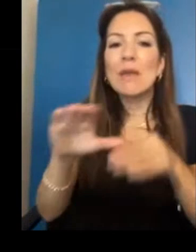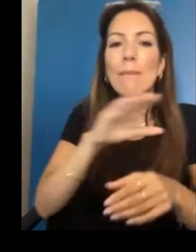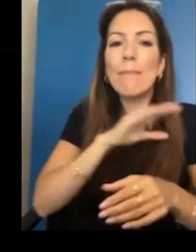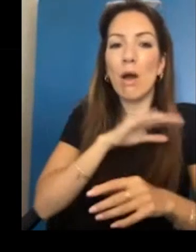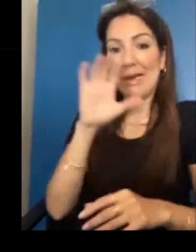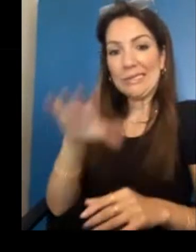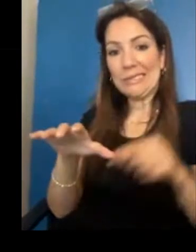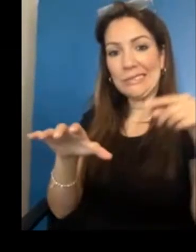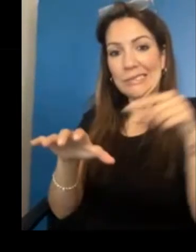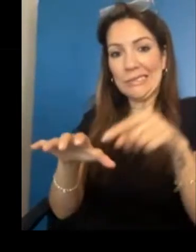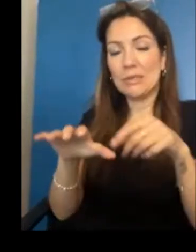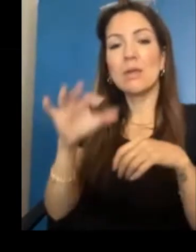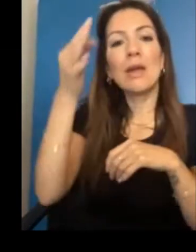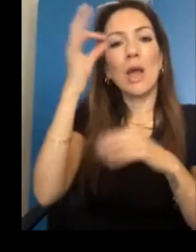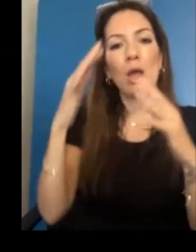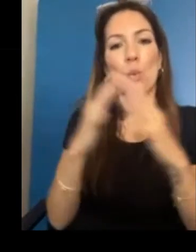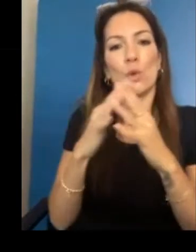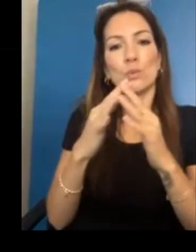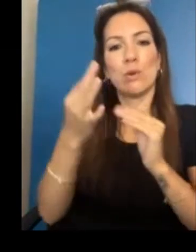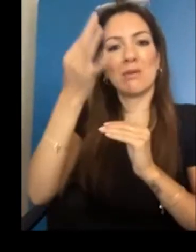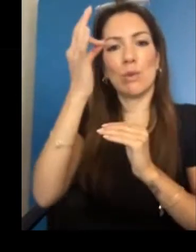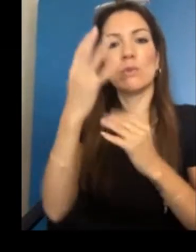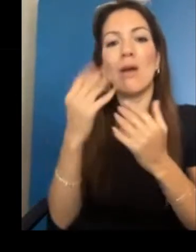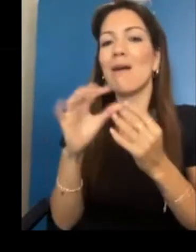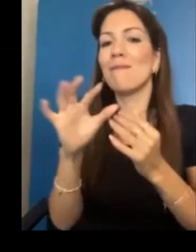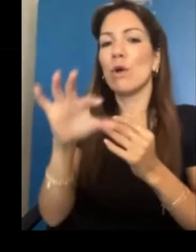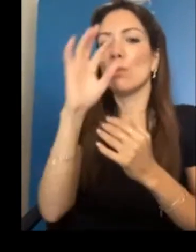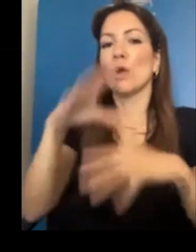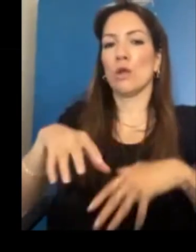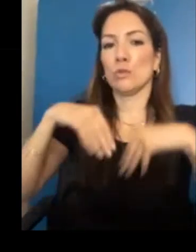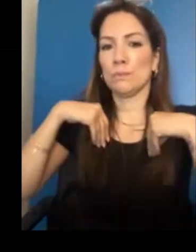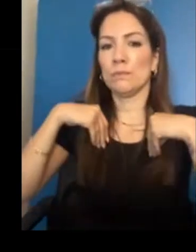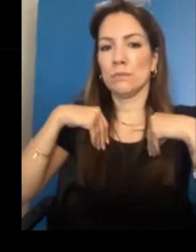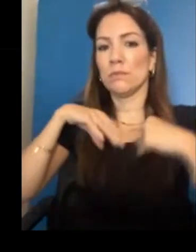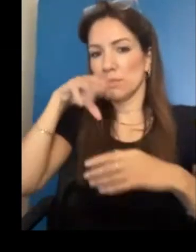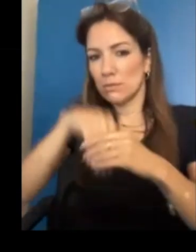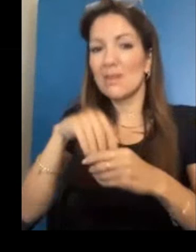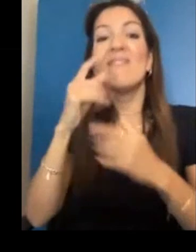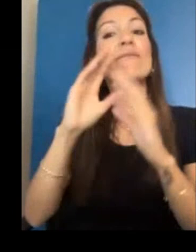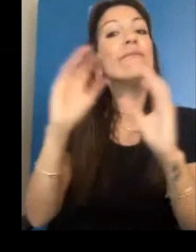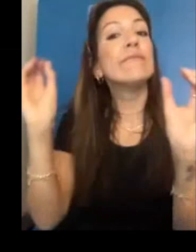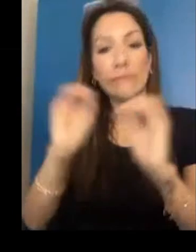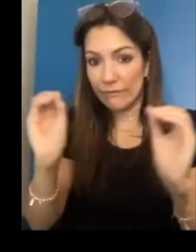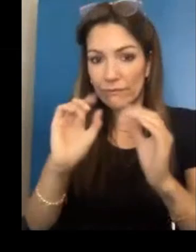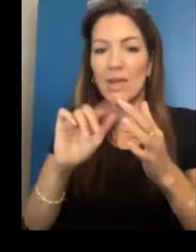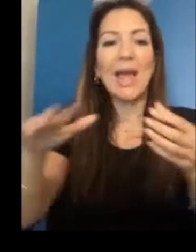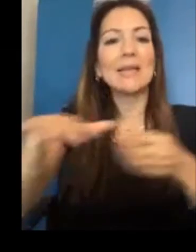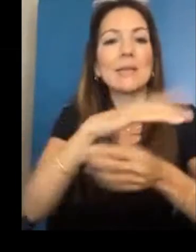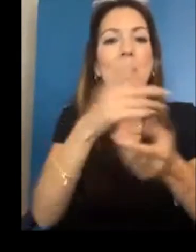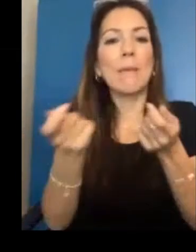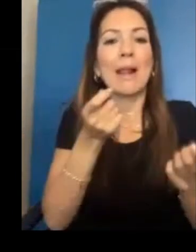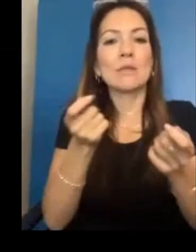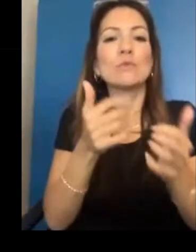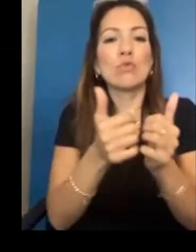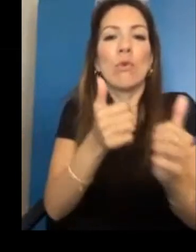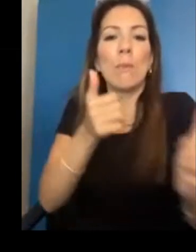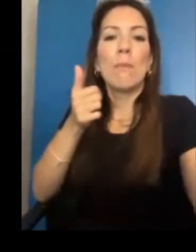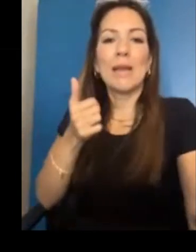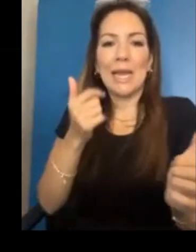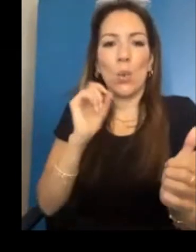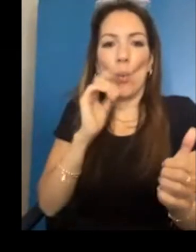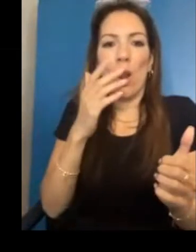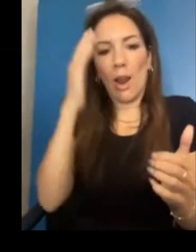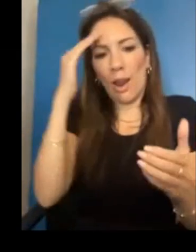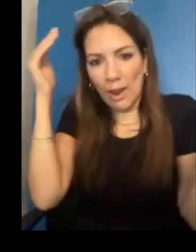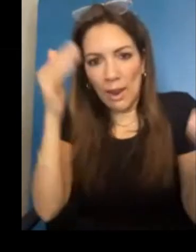council, Wandsworth Council, have an option to adopt it, but if they don't, it'll be managed by an estate management company that will have partners from everyone